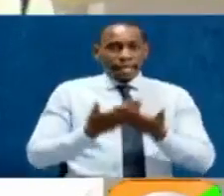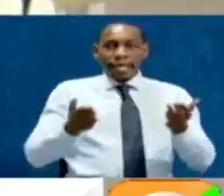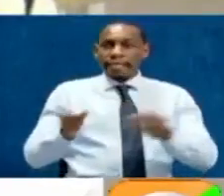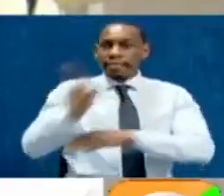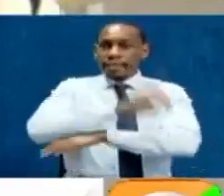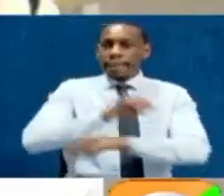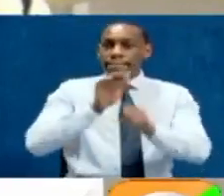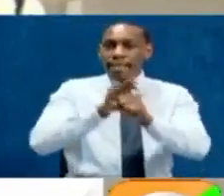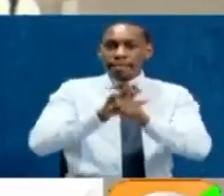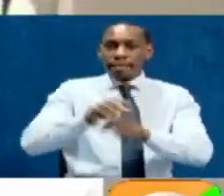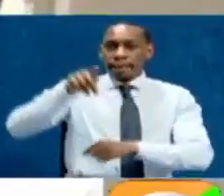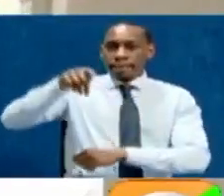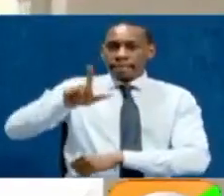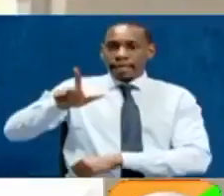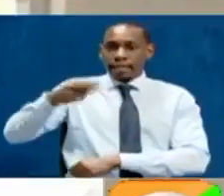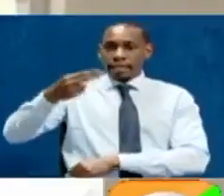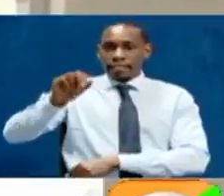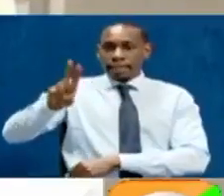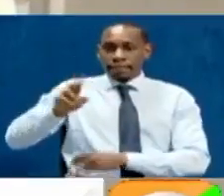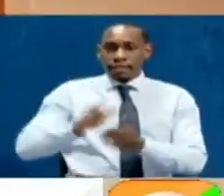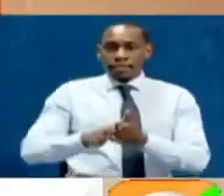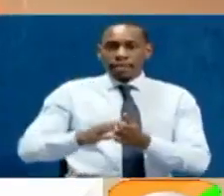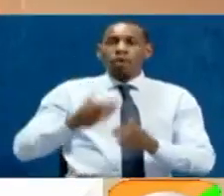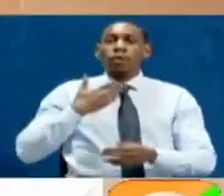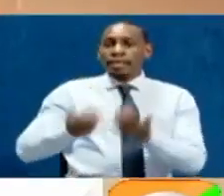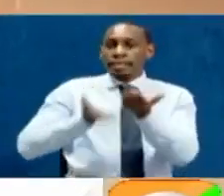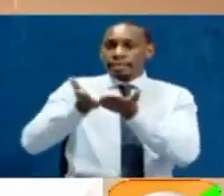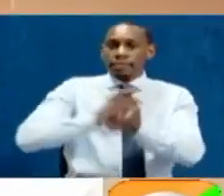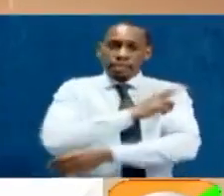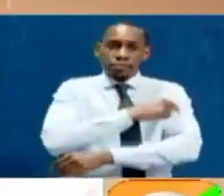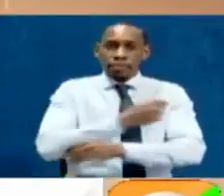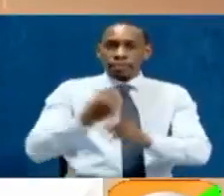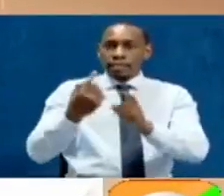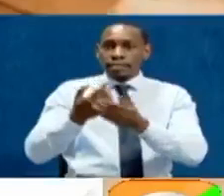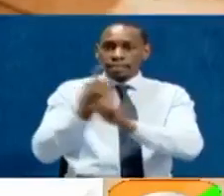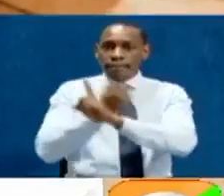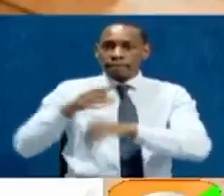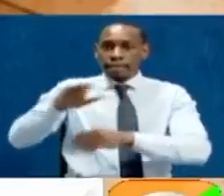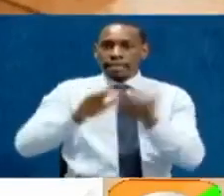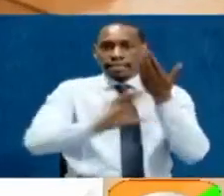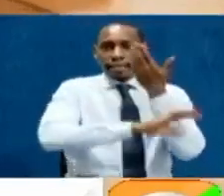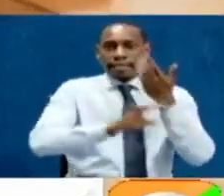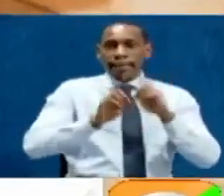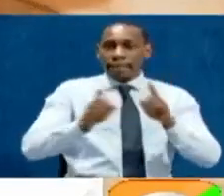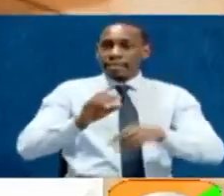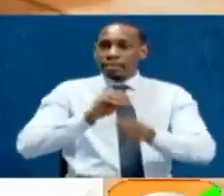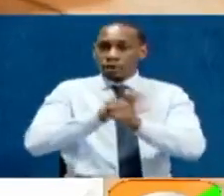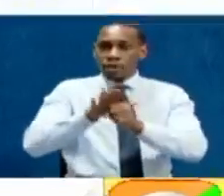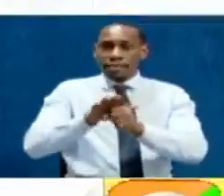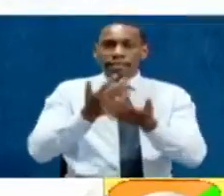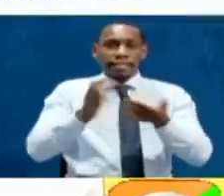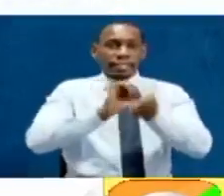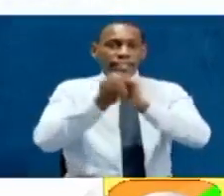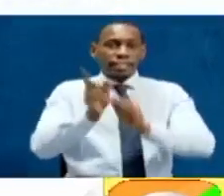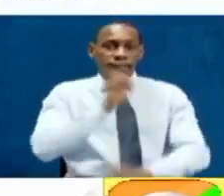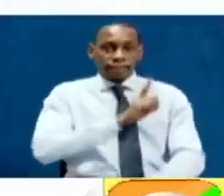given day, thousands of PL-HIVs seek services at clinics across the country. But with COVID-19, things